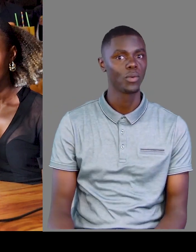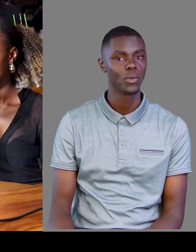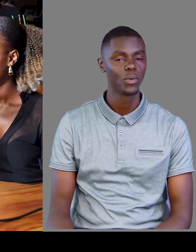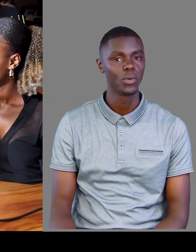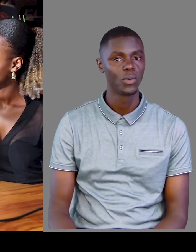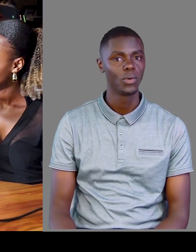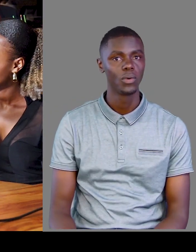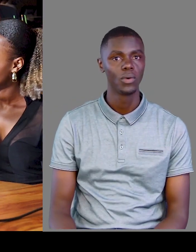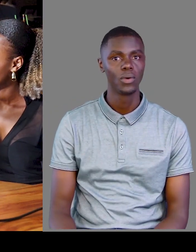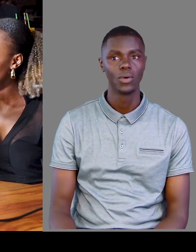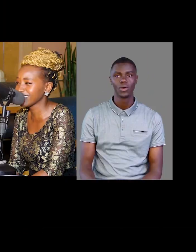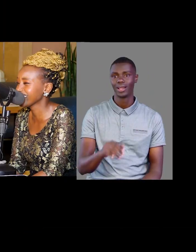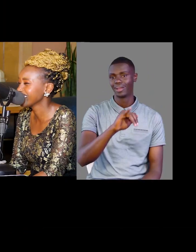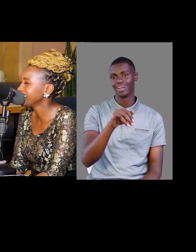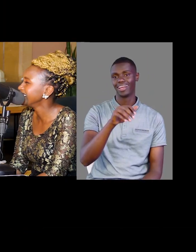Aje. Jamani.